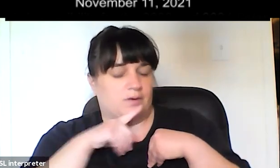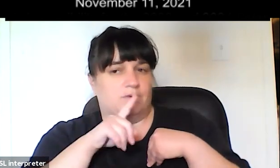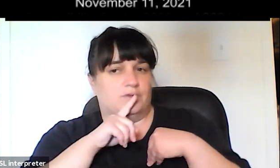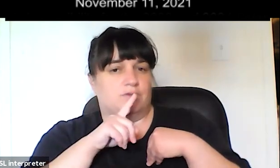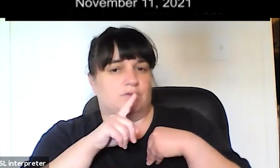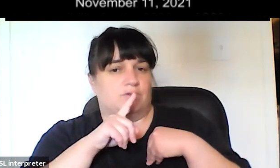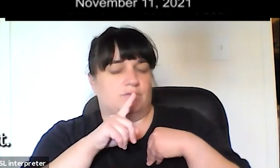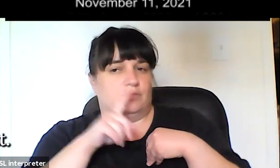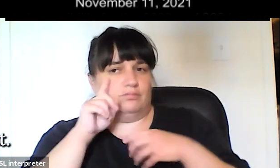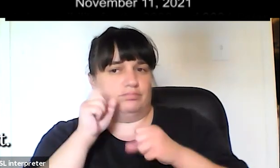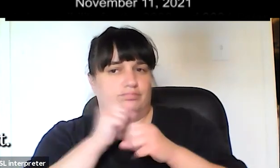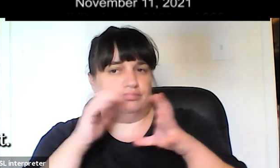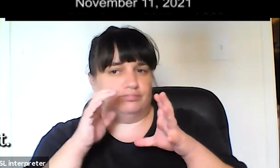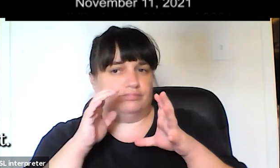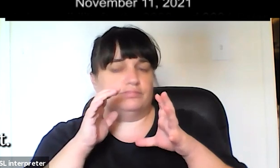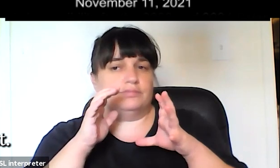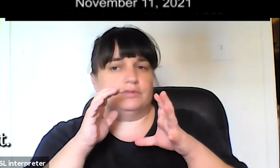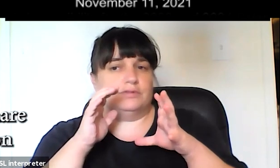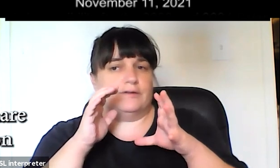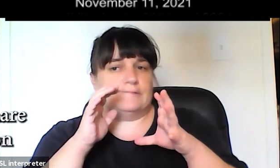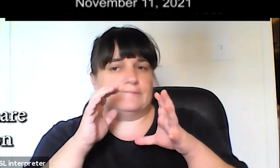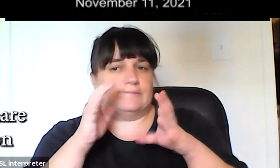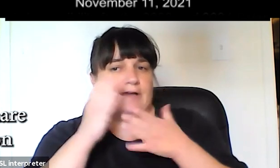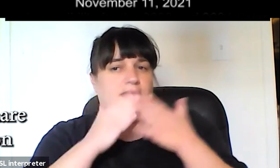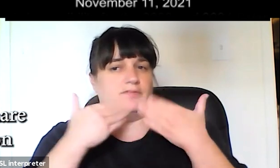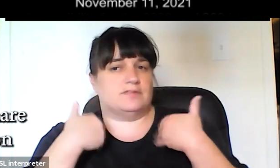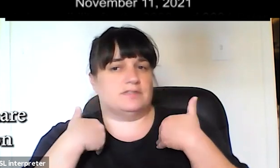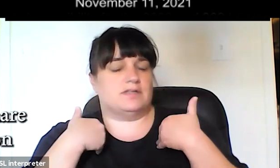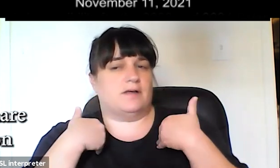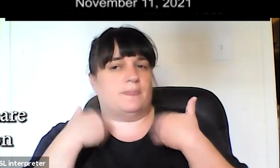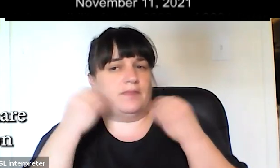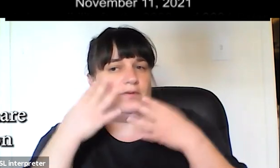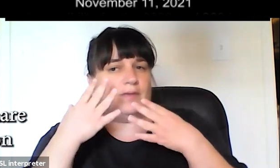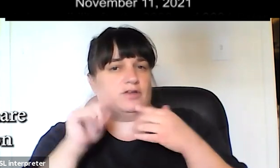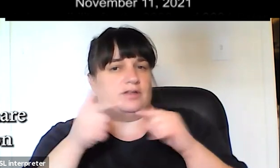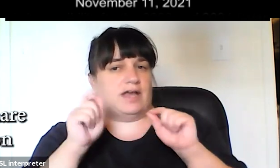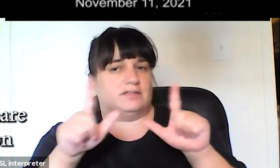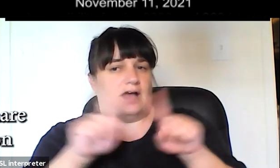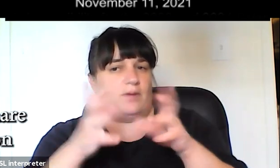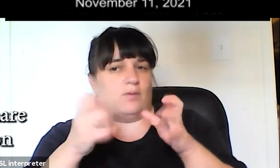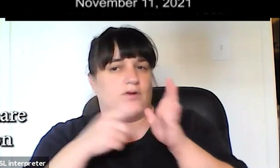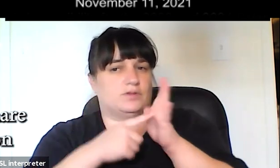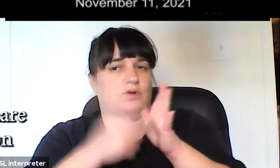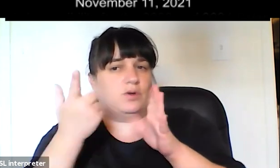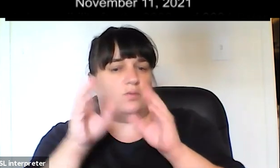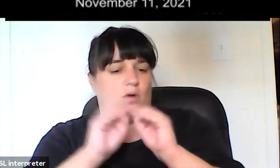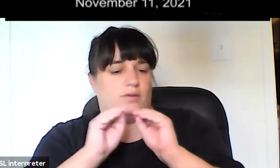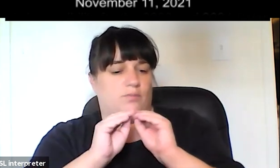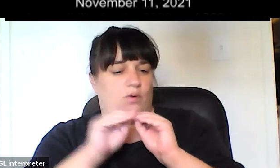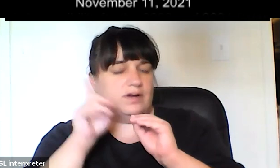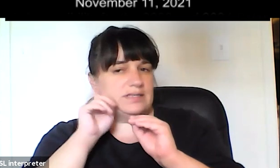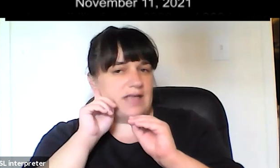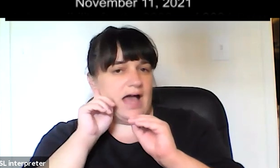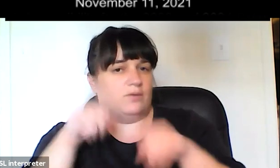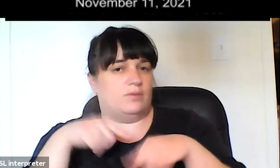truly blown away. I will have some information on that on my next slide. I just wanted to share one more example of the sonifications that we've been